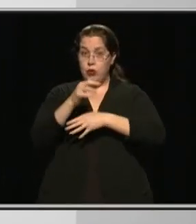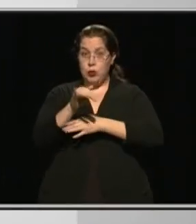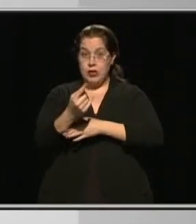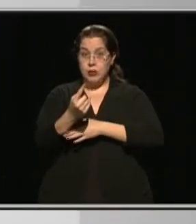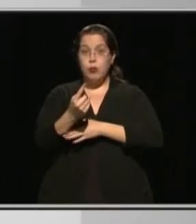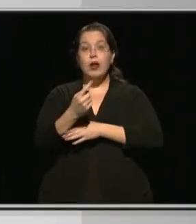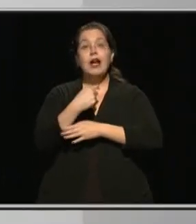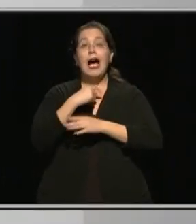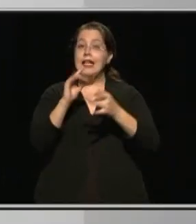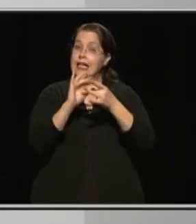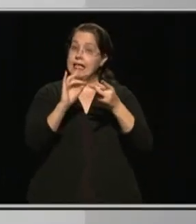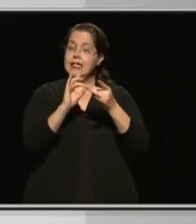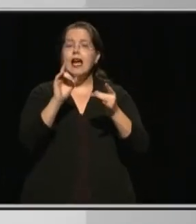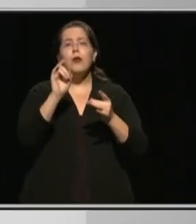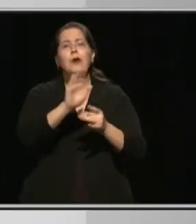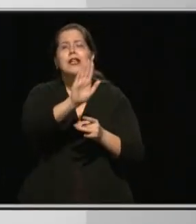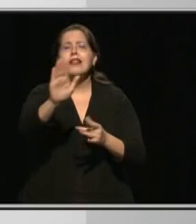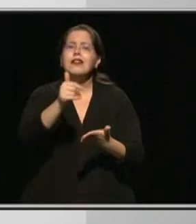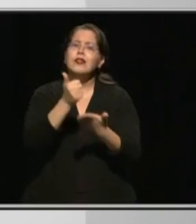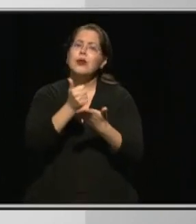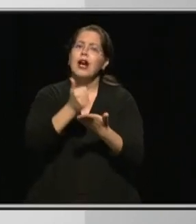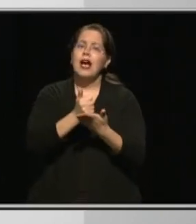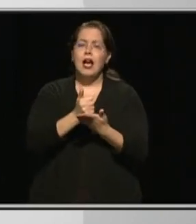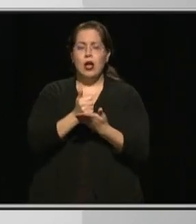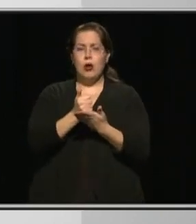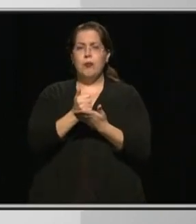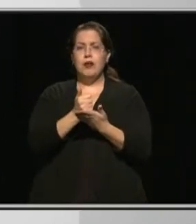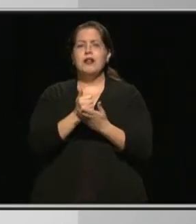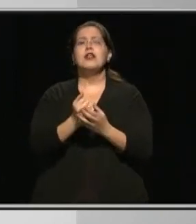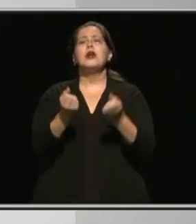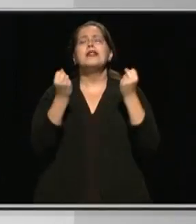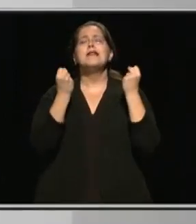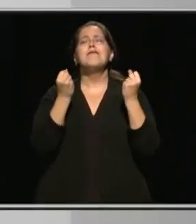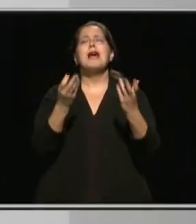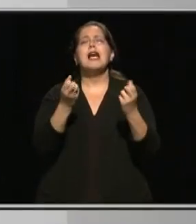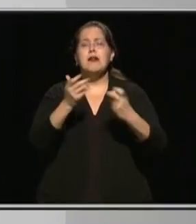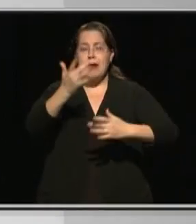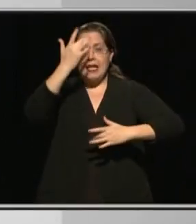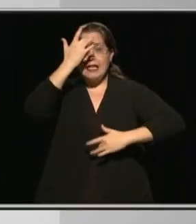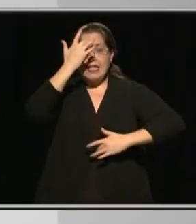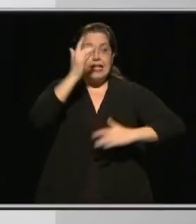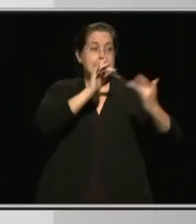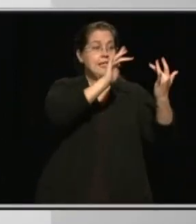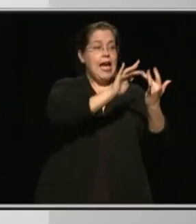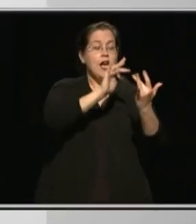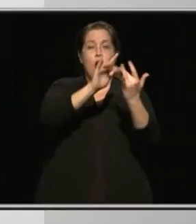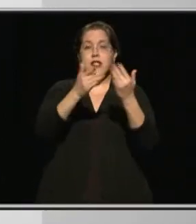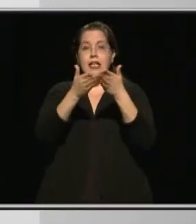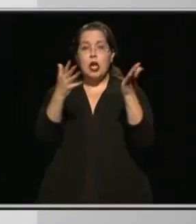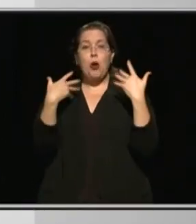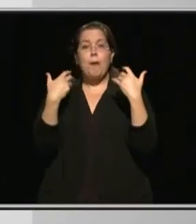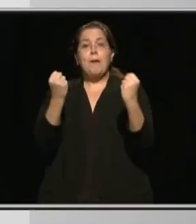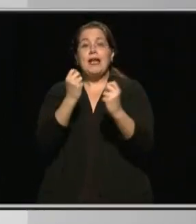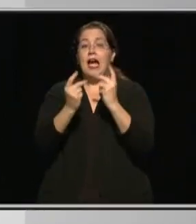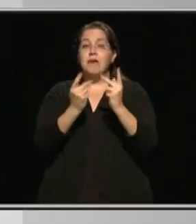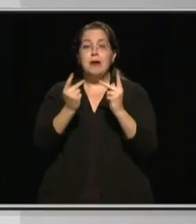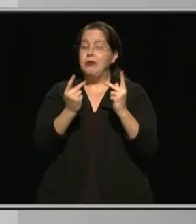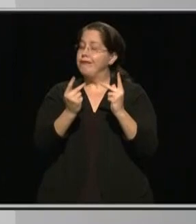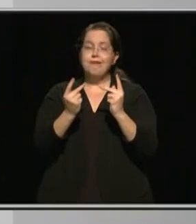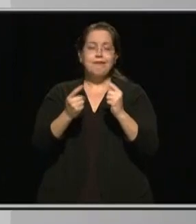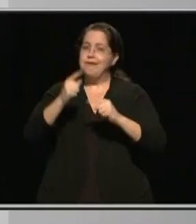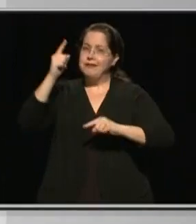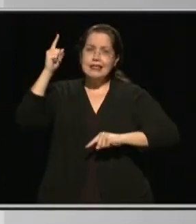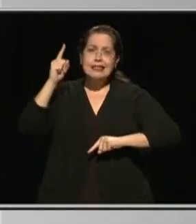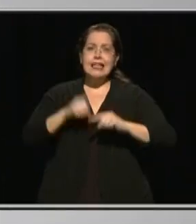I need to say we need your help. There is a sizable portion of cases and contacts that our public health professionals have not been able